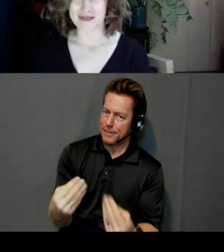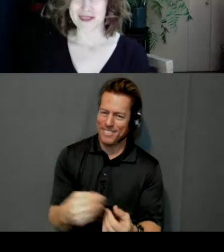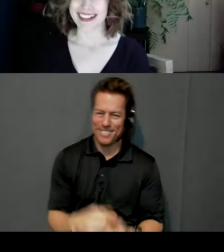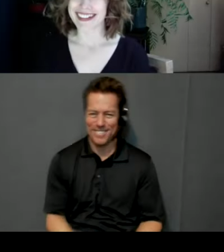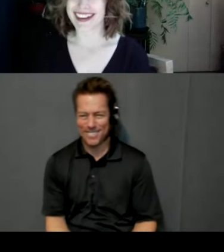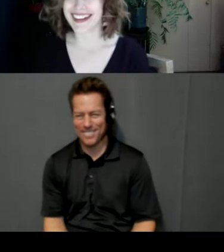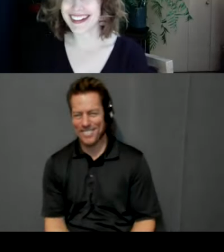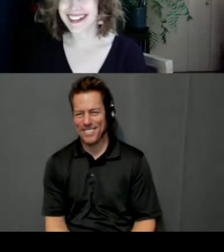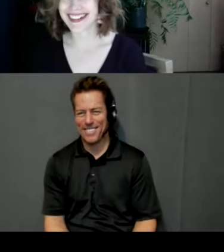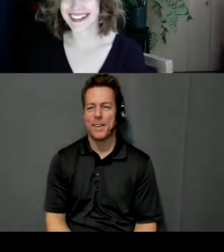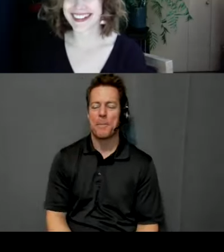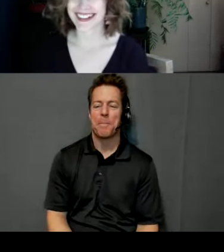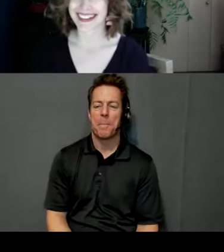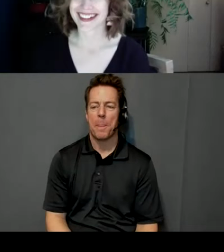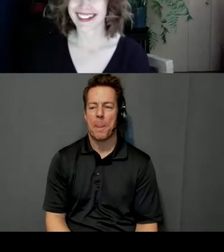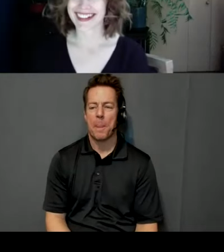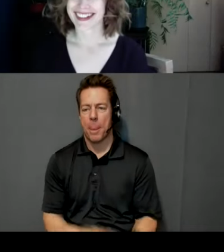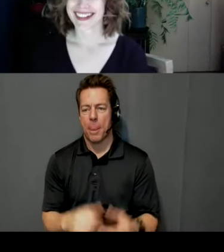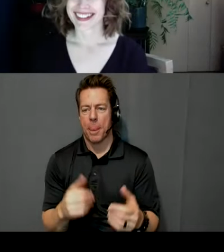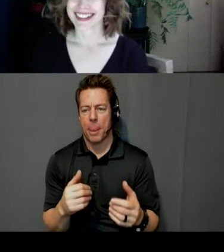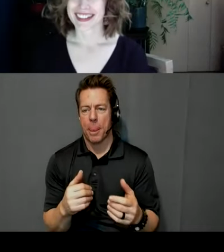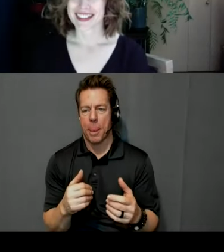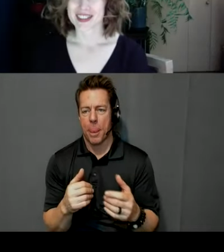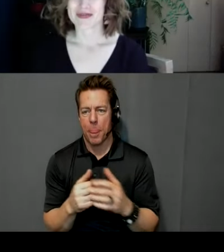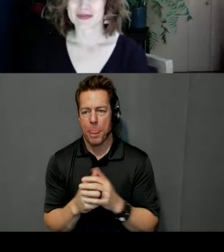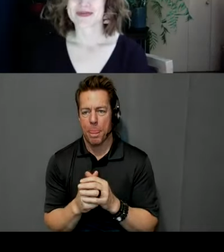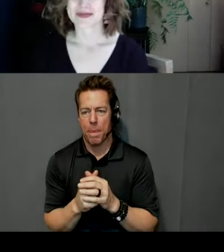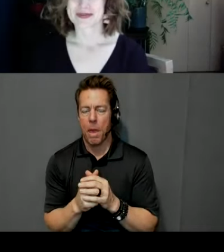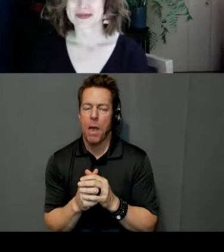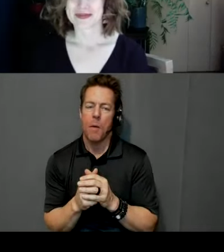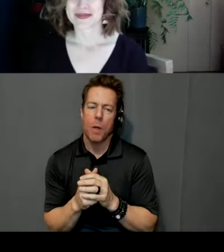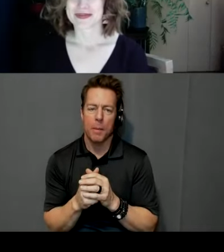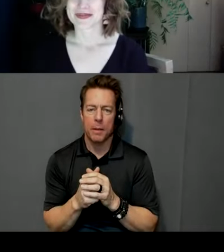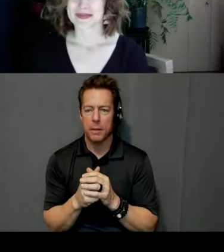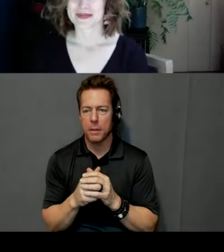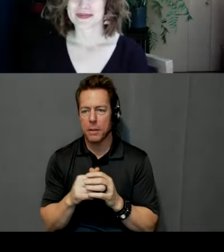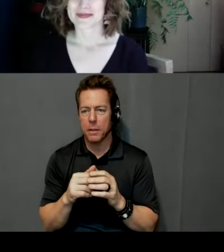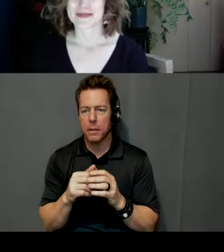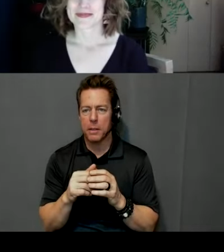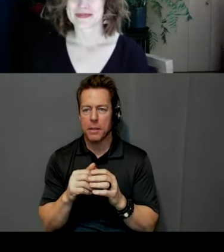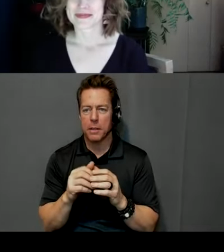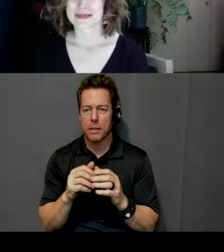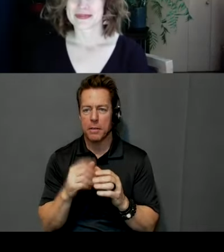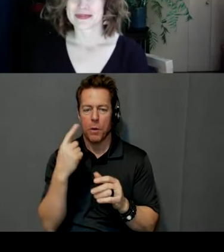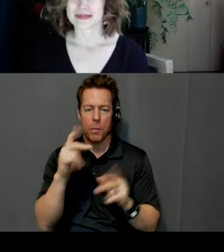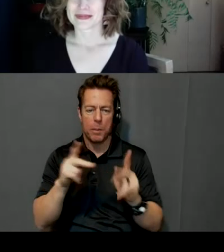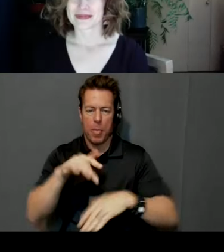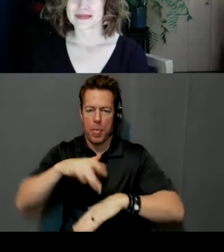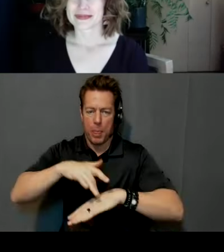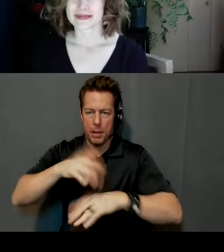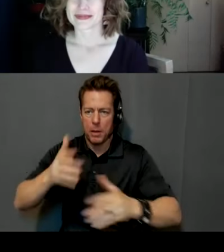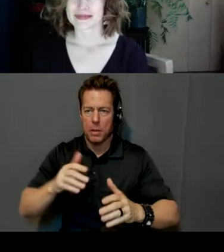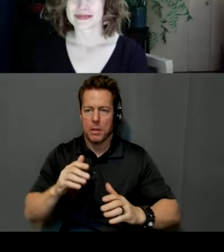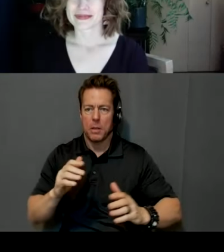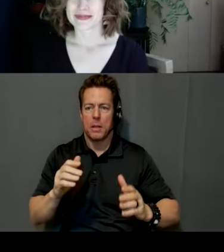I've been like creeping through because it's in, for people who haven't been here, it's like